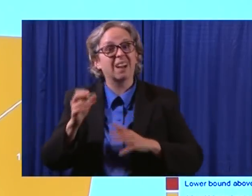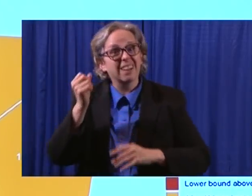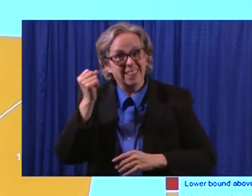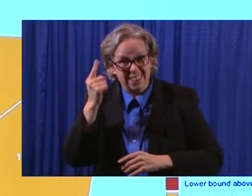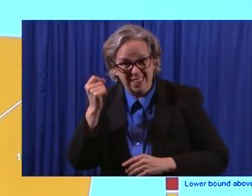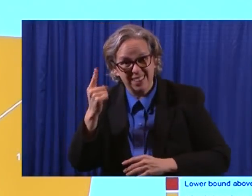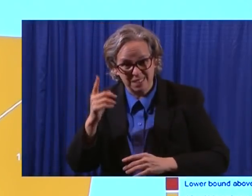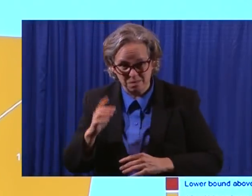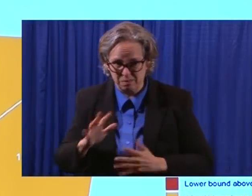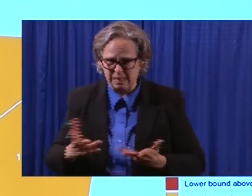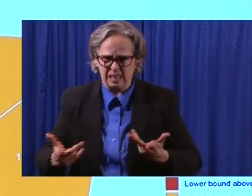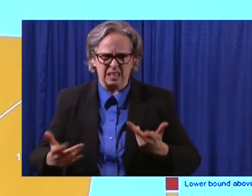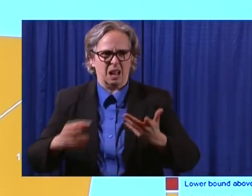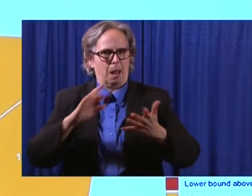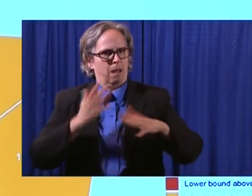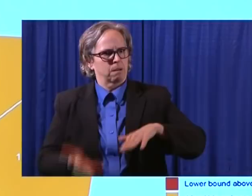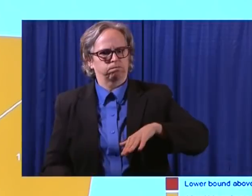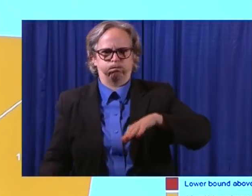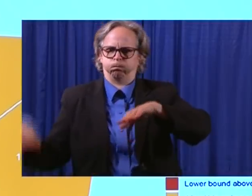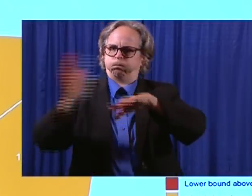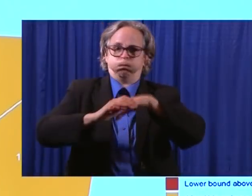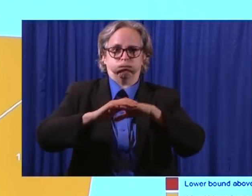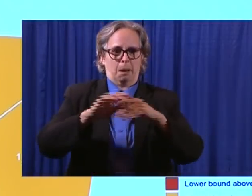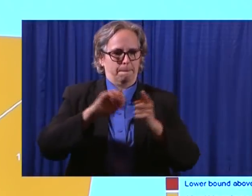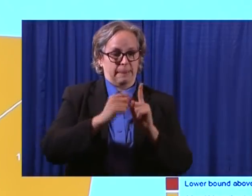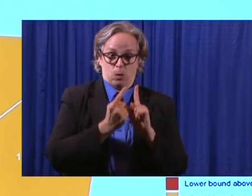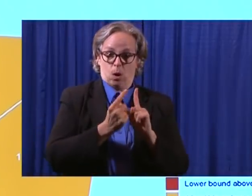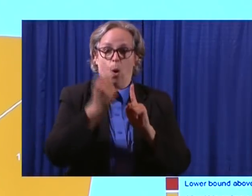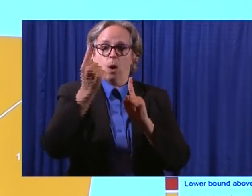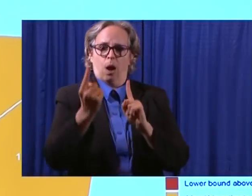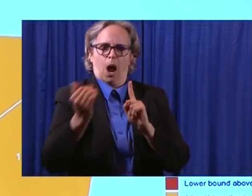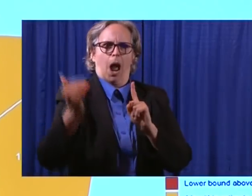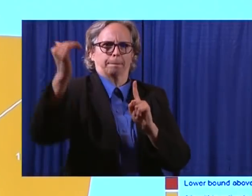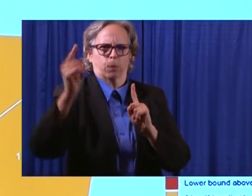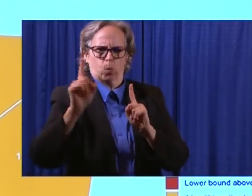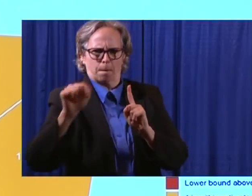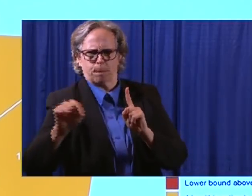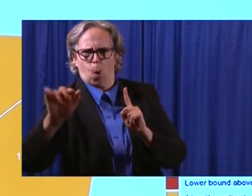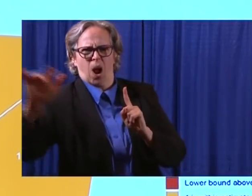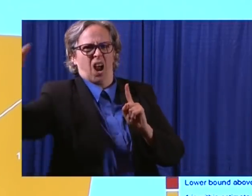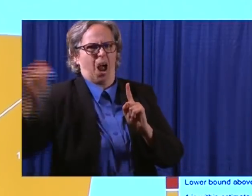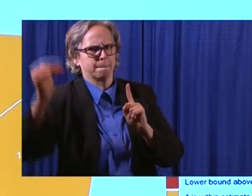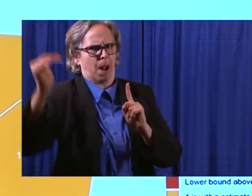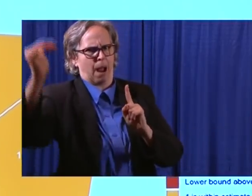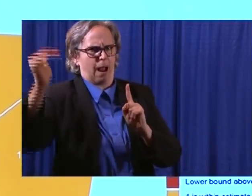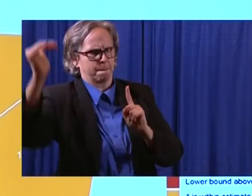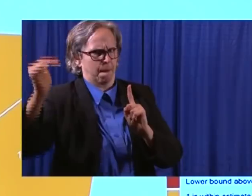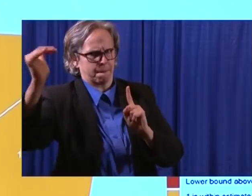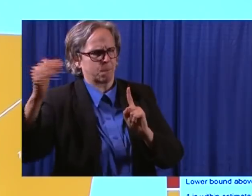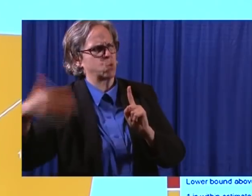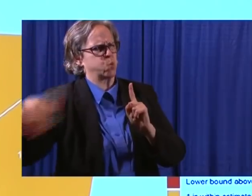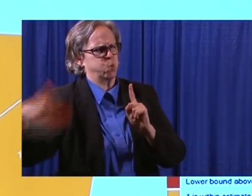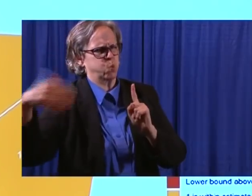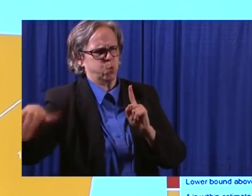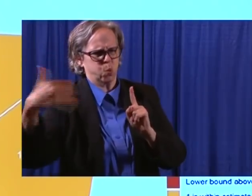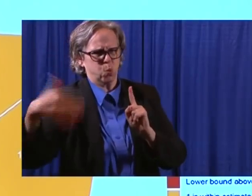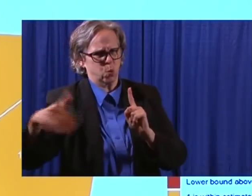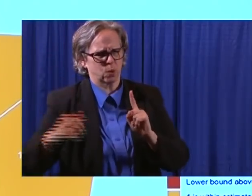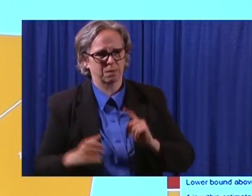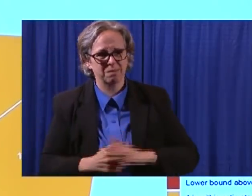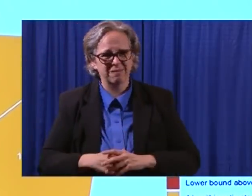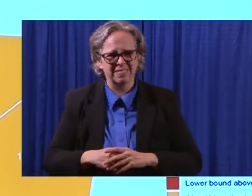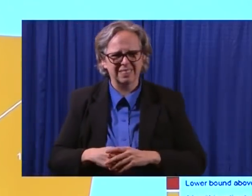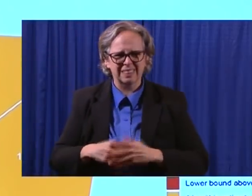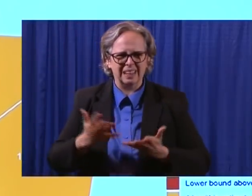significantly above 1. So again, recognizing it's in the region. The counties that are in the tan color